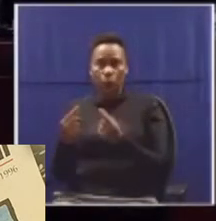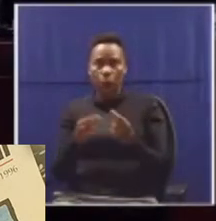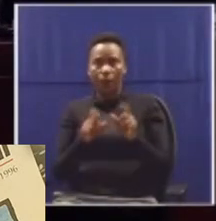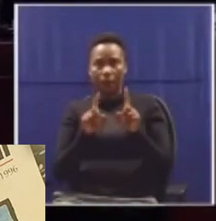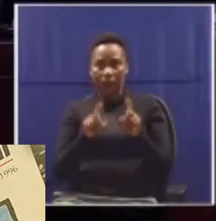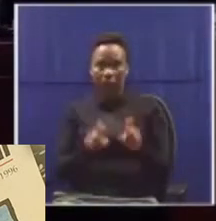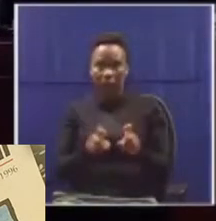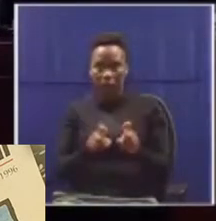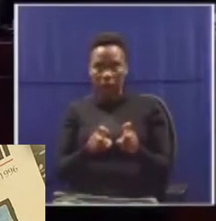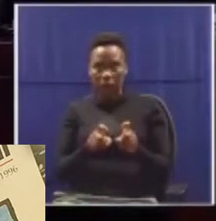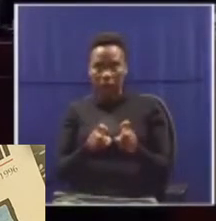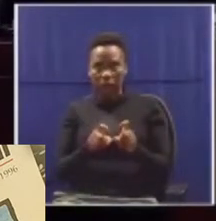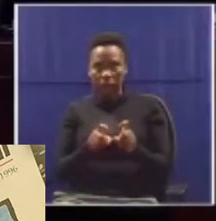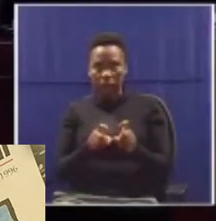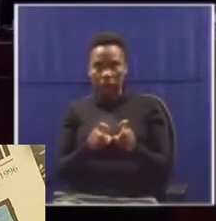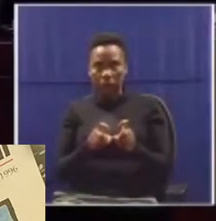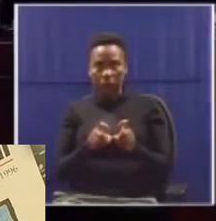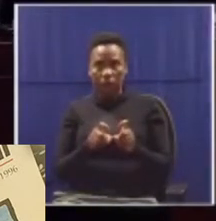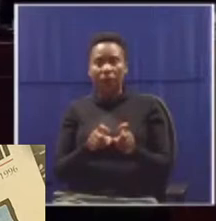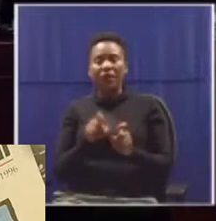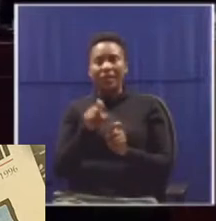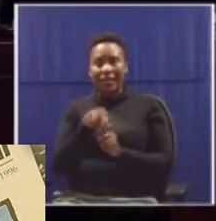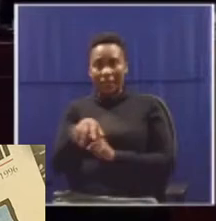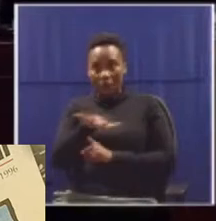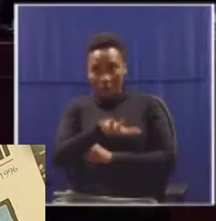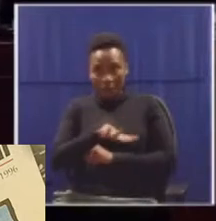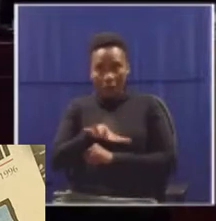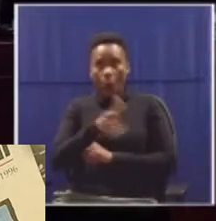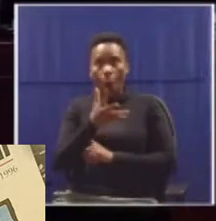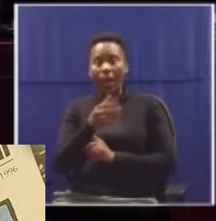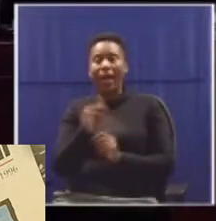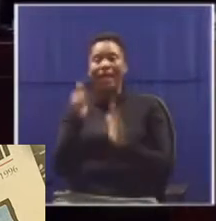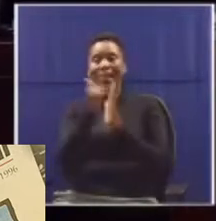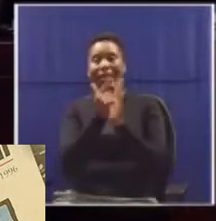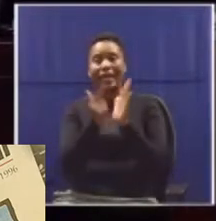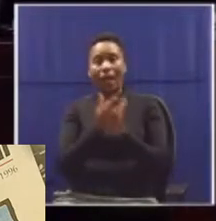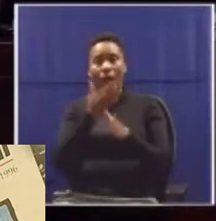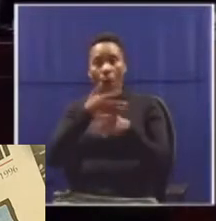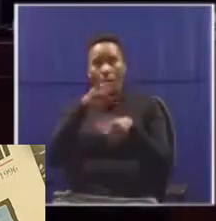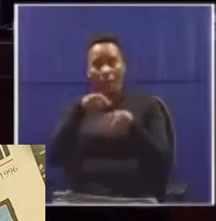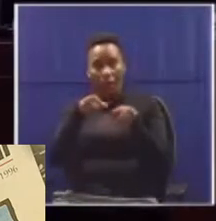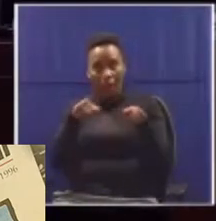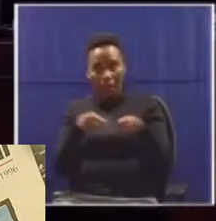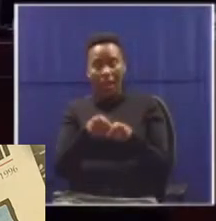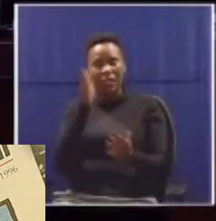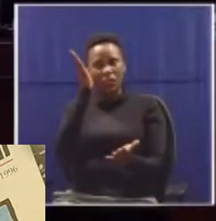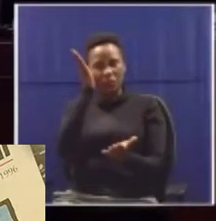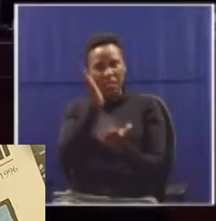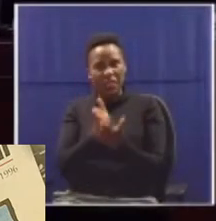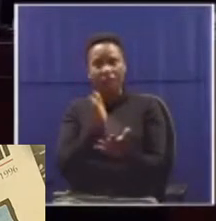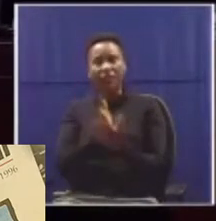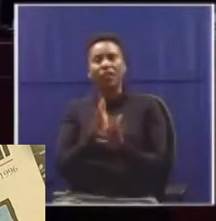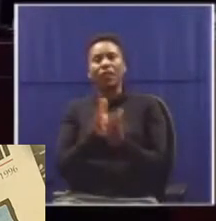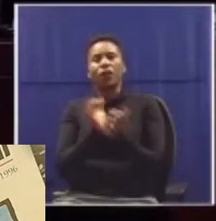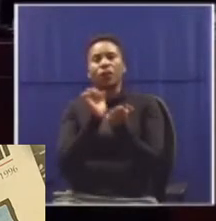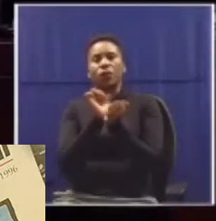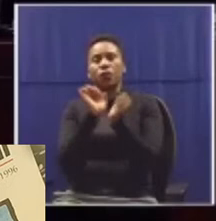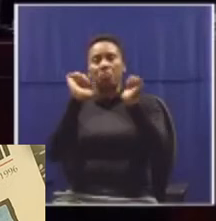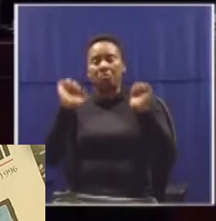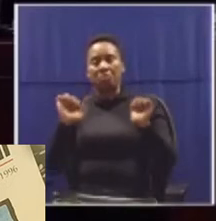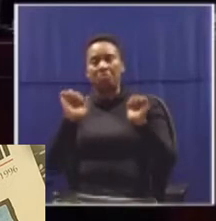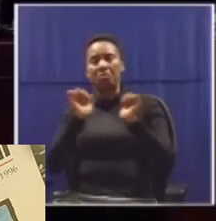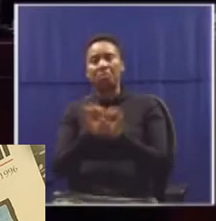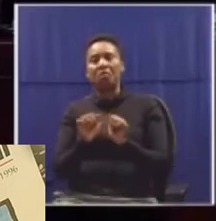vocation in which legal practitioners specifically in a constitutional democracy like